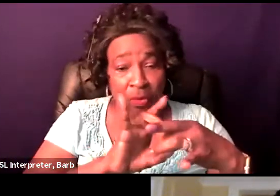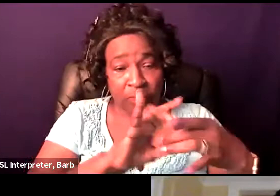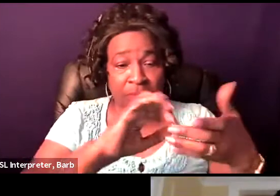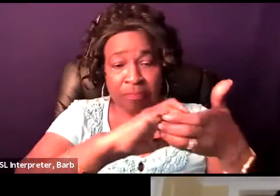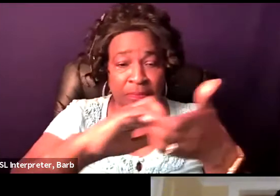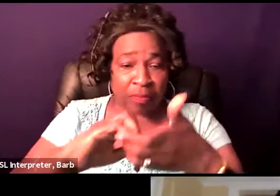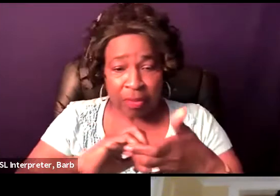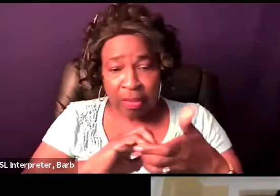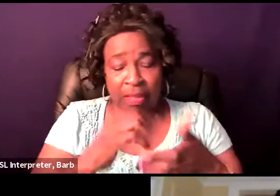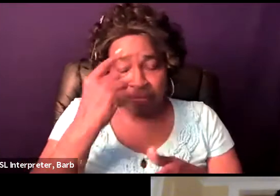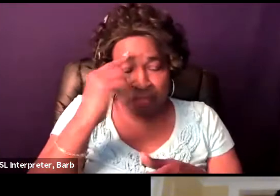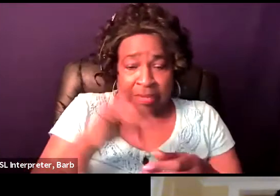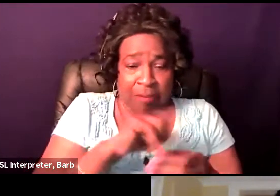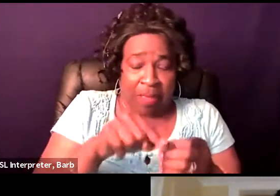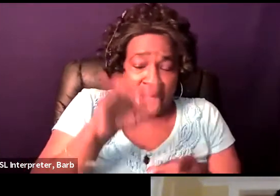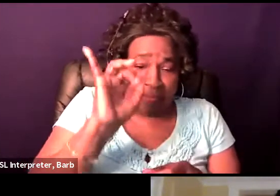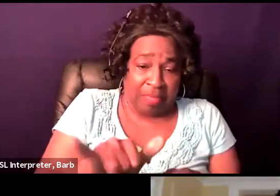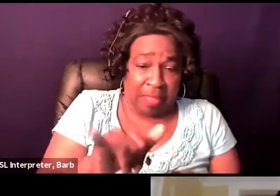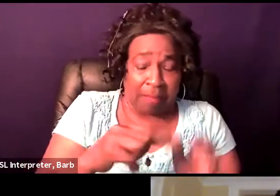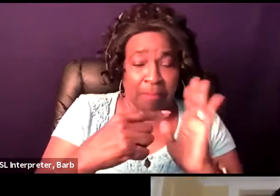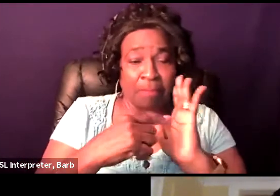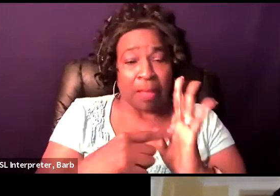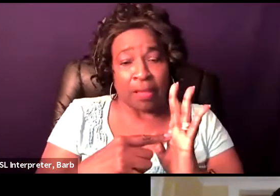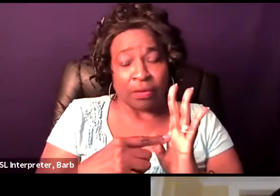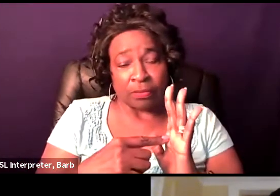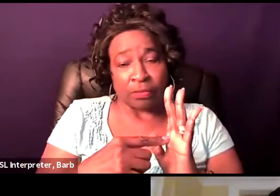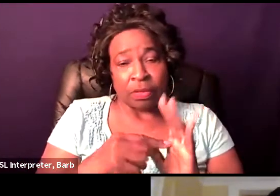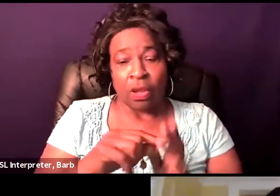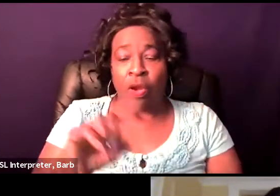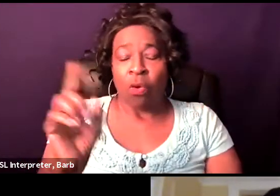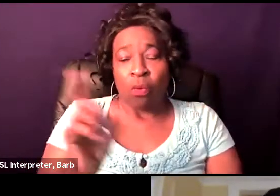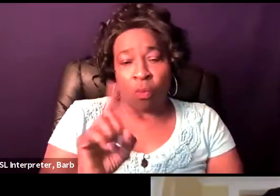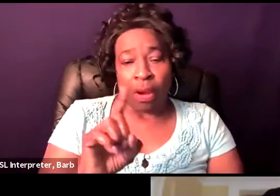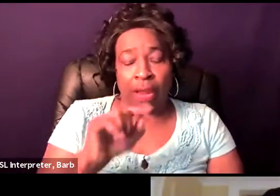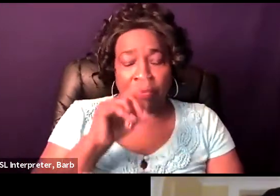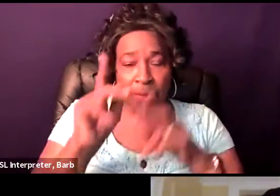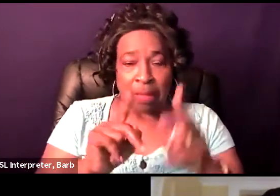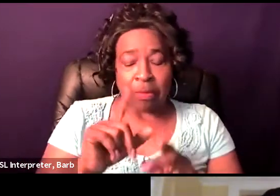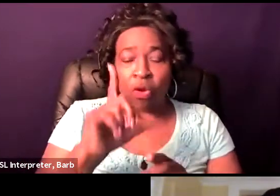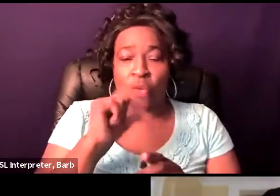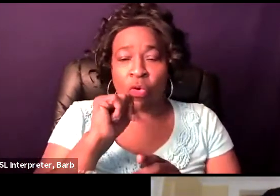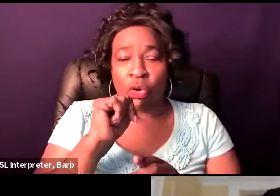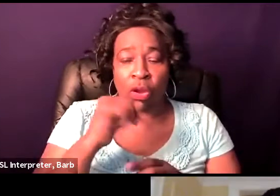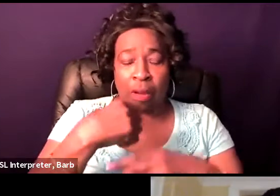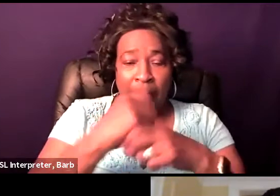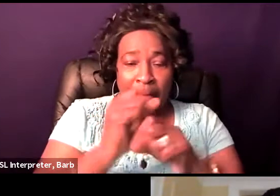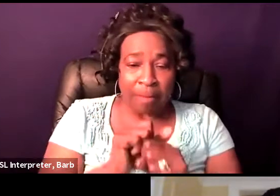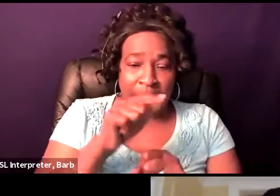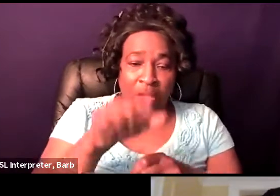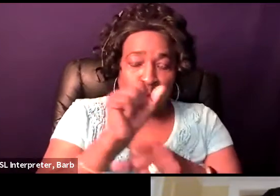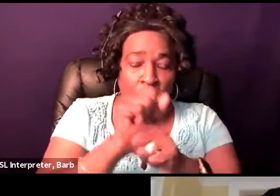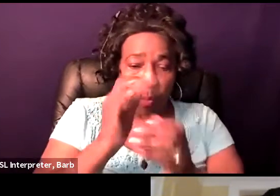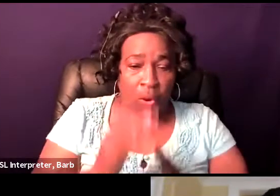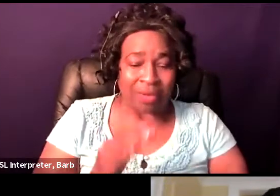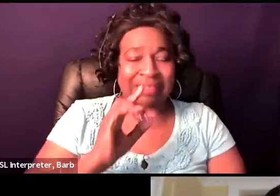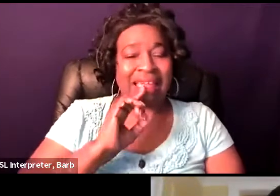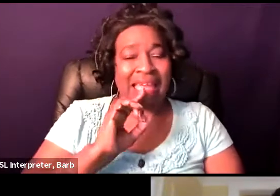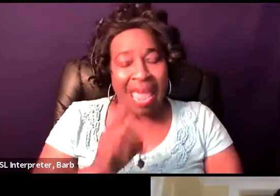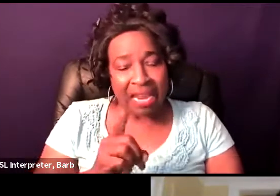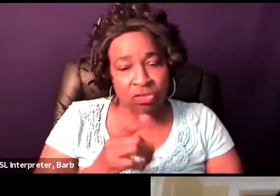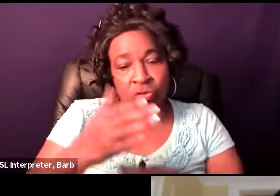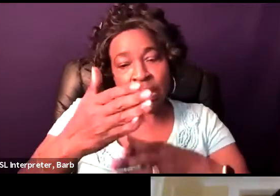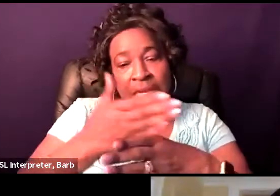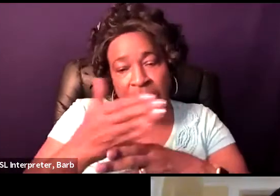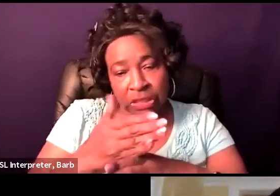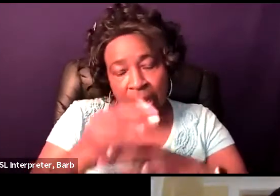a cooperative economic model where the people who create it, the workers, actually are a share in